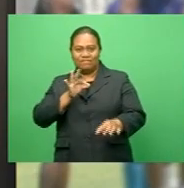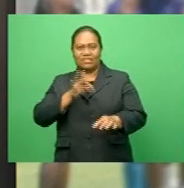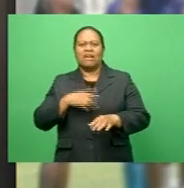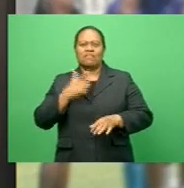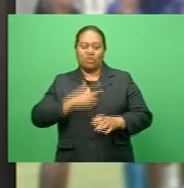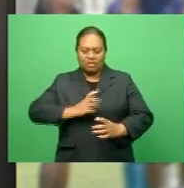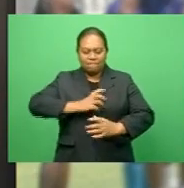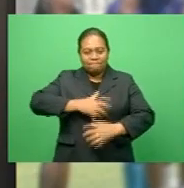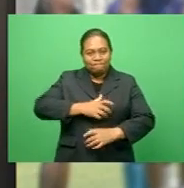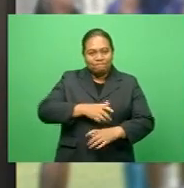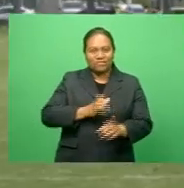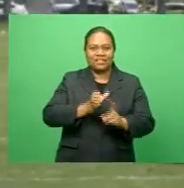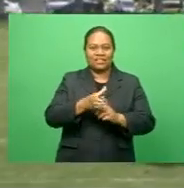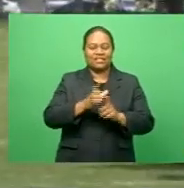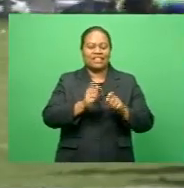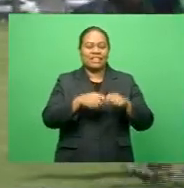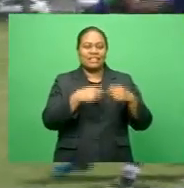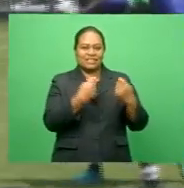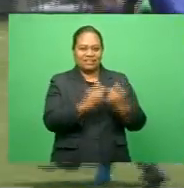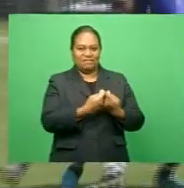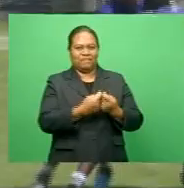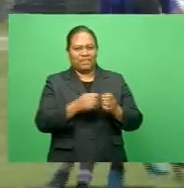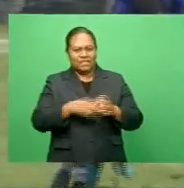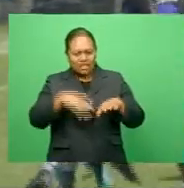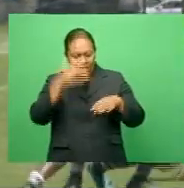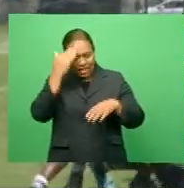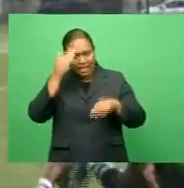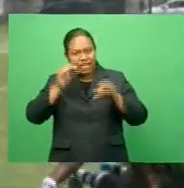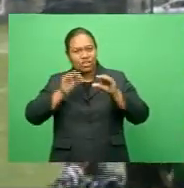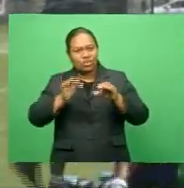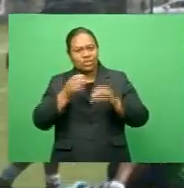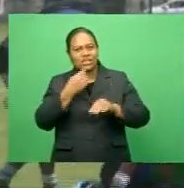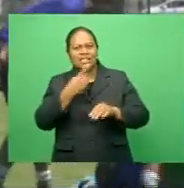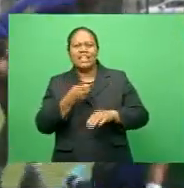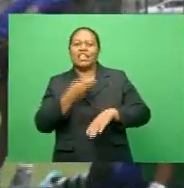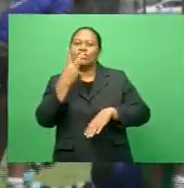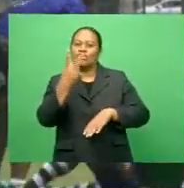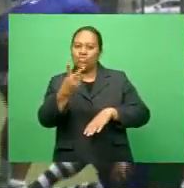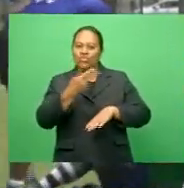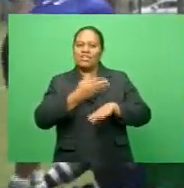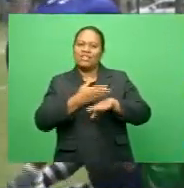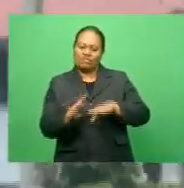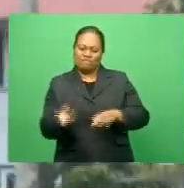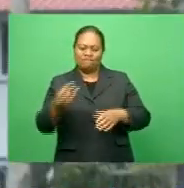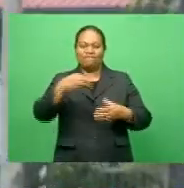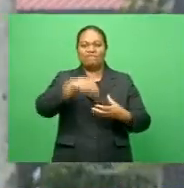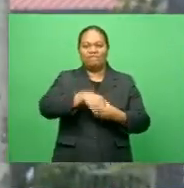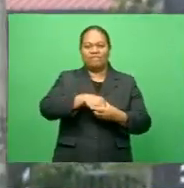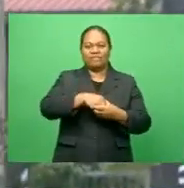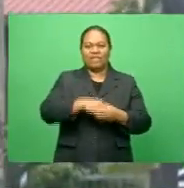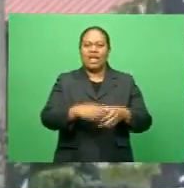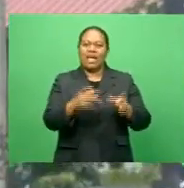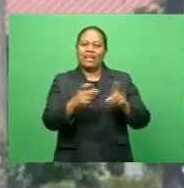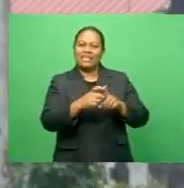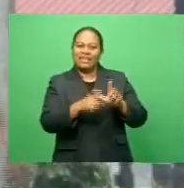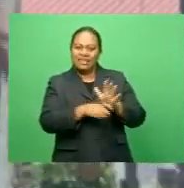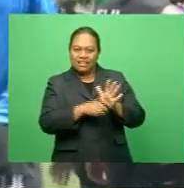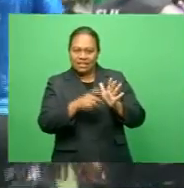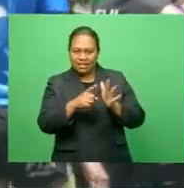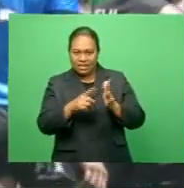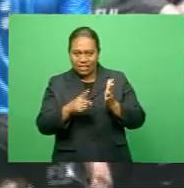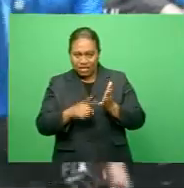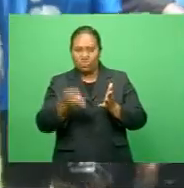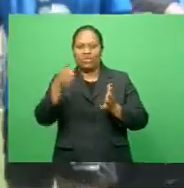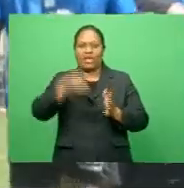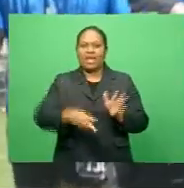adaptiveness to the team culture. Head coach Gareth Baber says two of the new inclusions, Willie Cassandriu and Chone Manu, earned their places